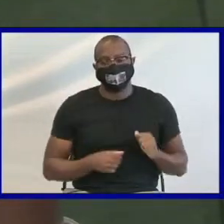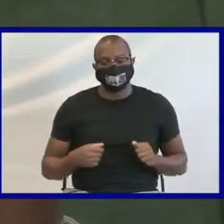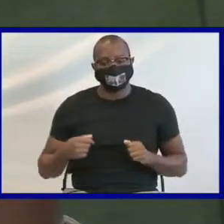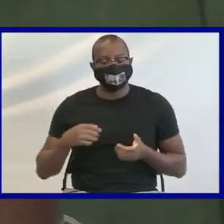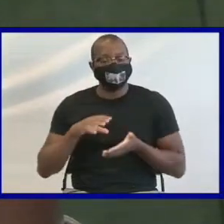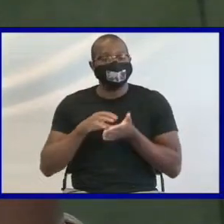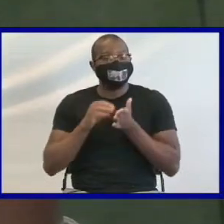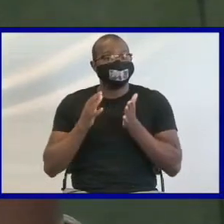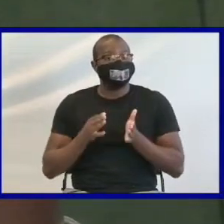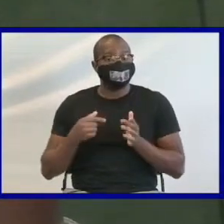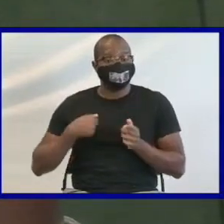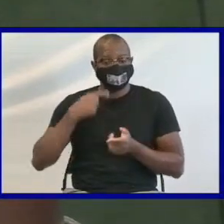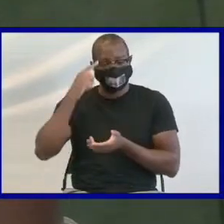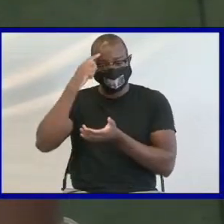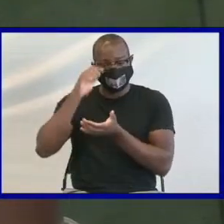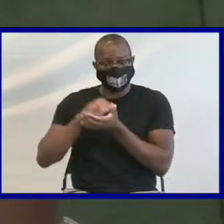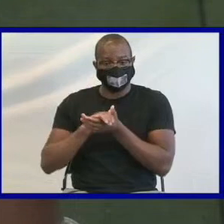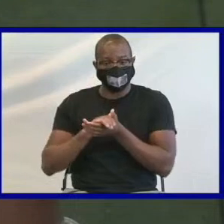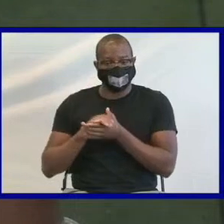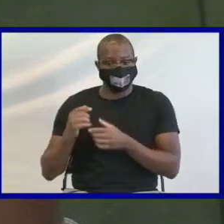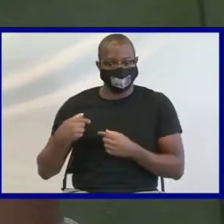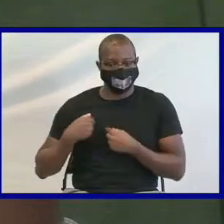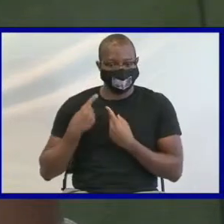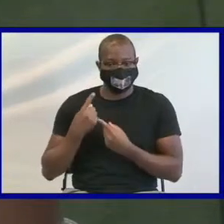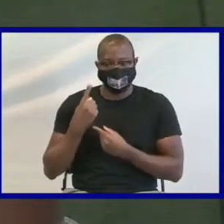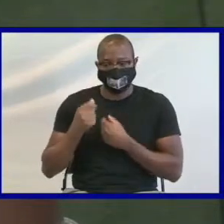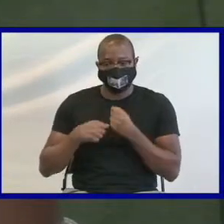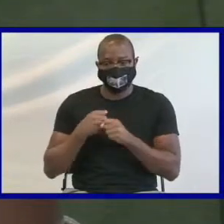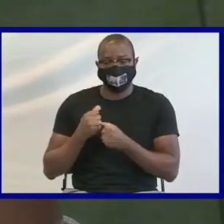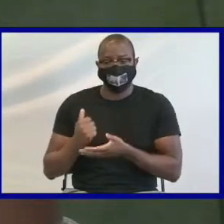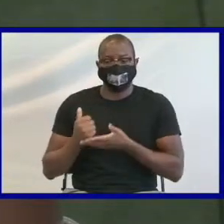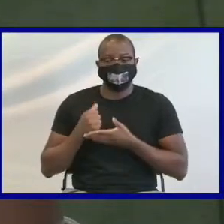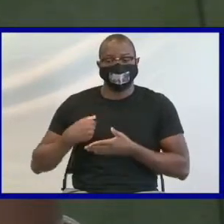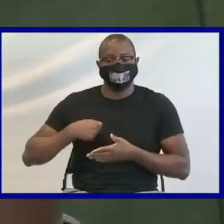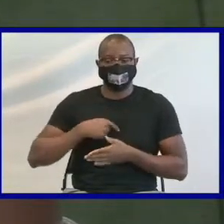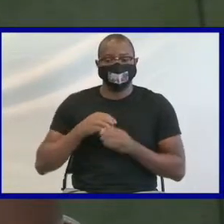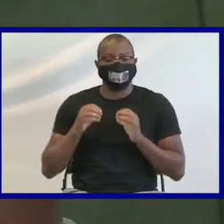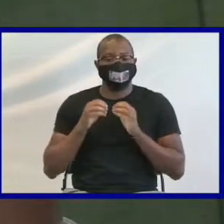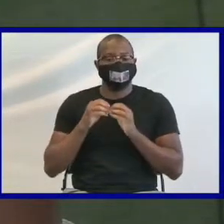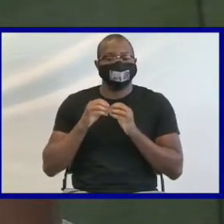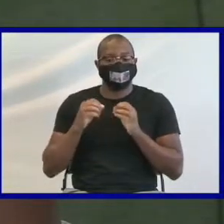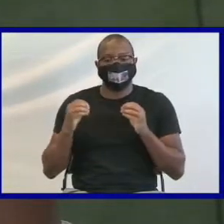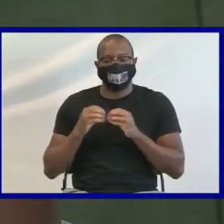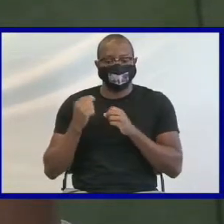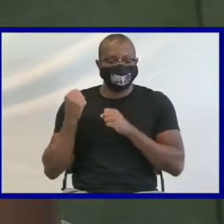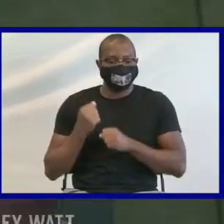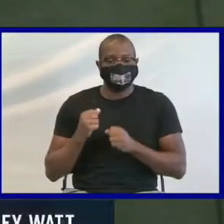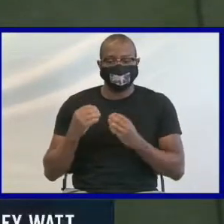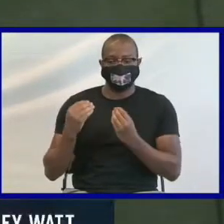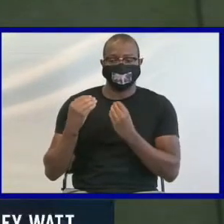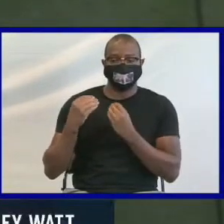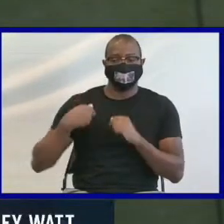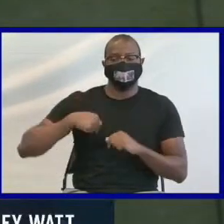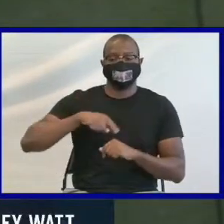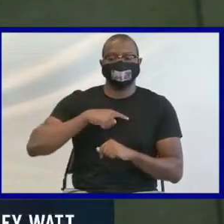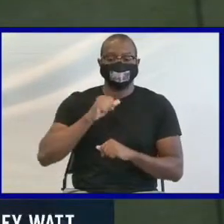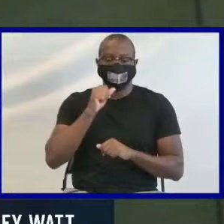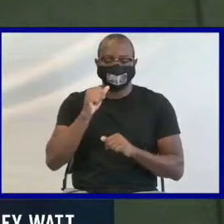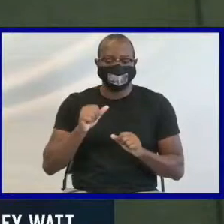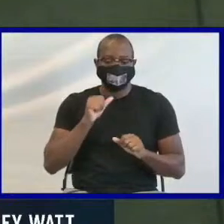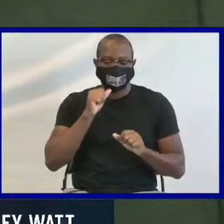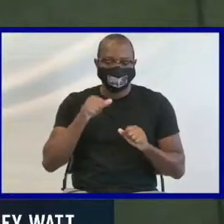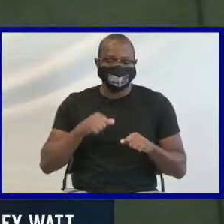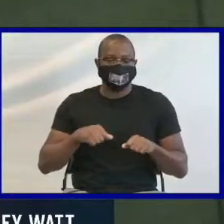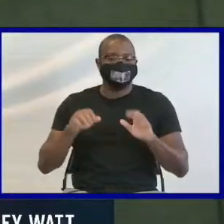past year's circumstances have made us more adaptable and resilient. It has taught us to not give up when things do not go exactly as